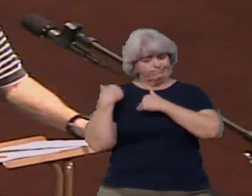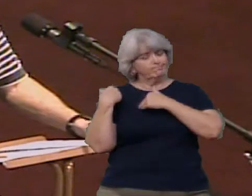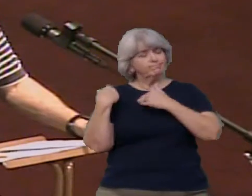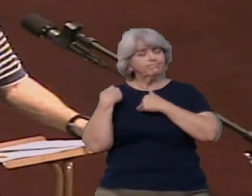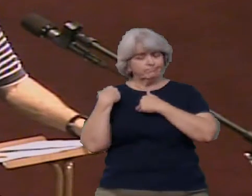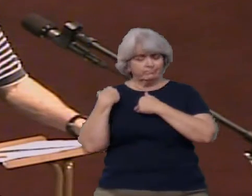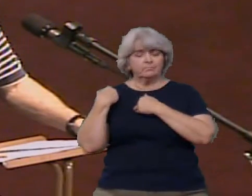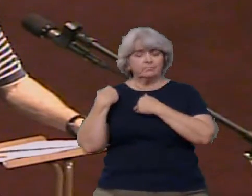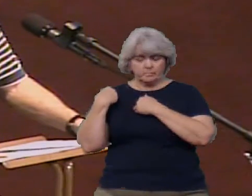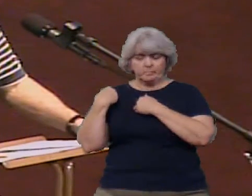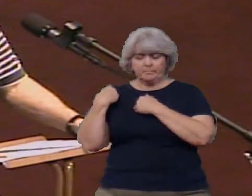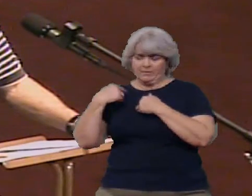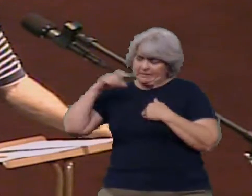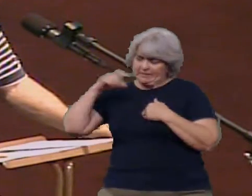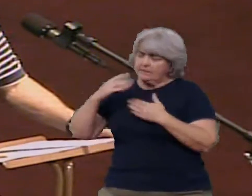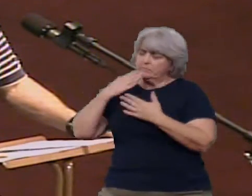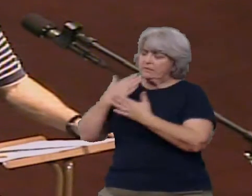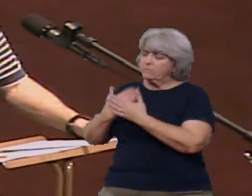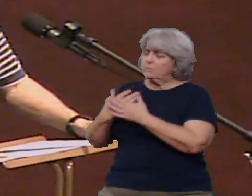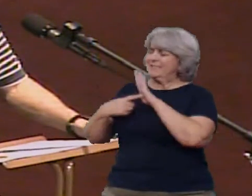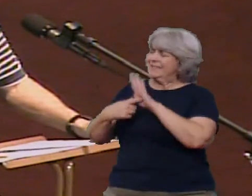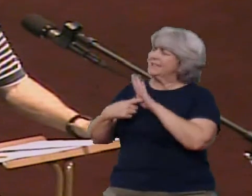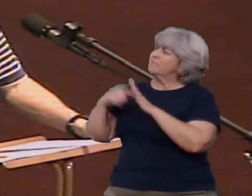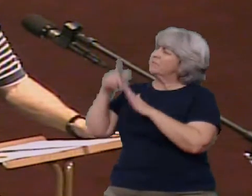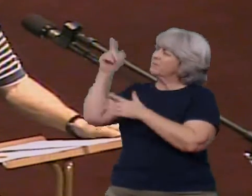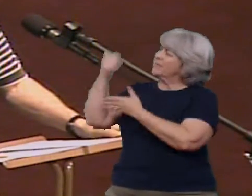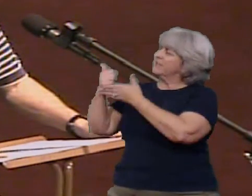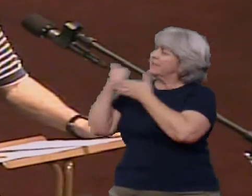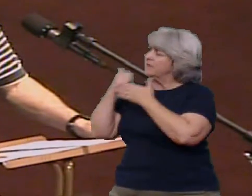Help us to be good examples to those that